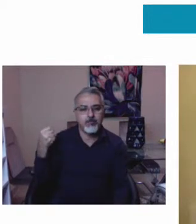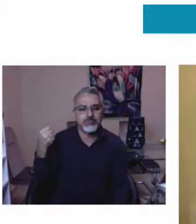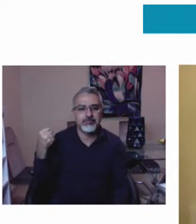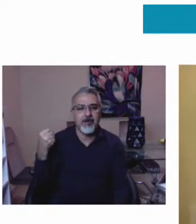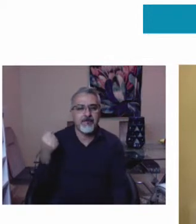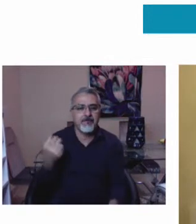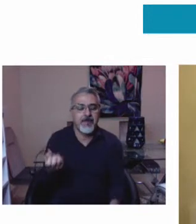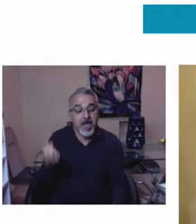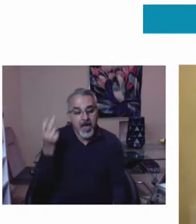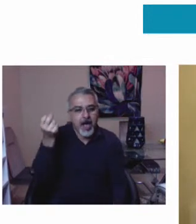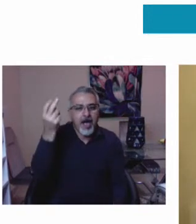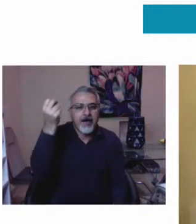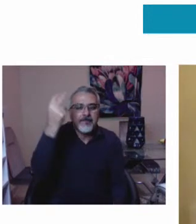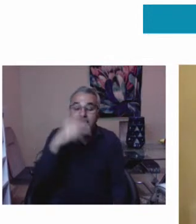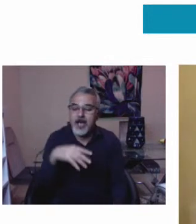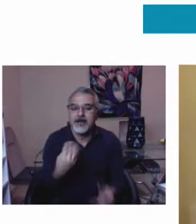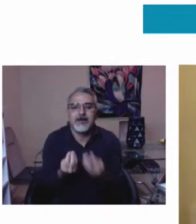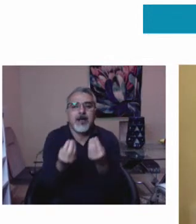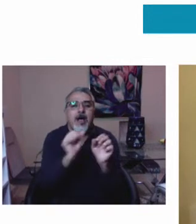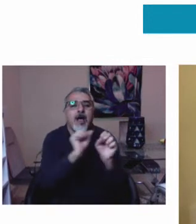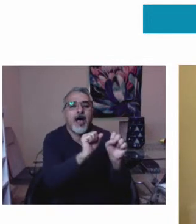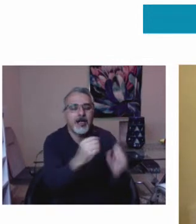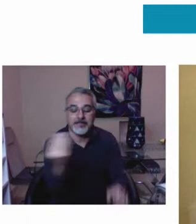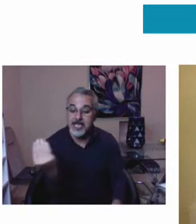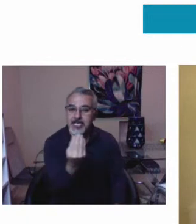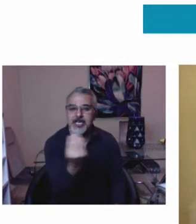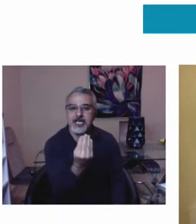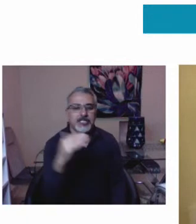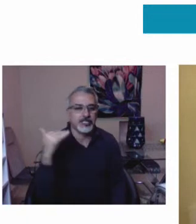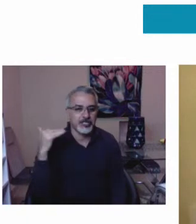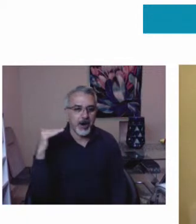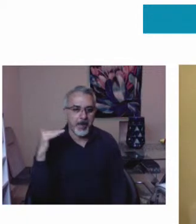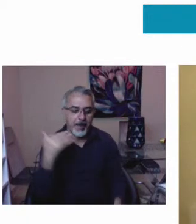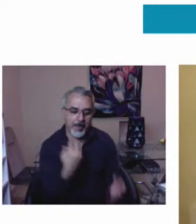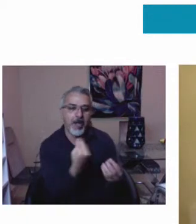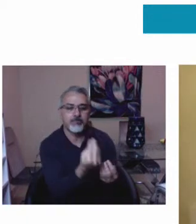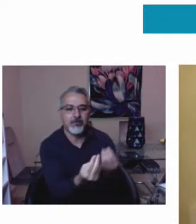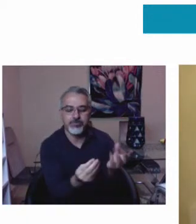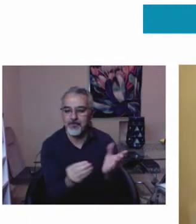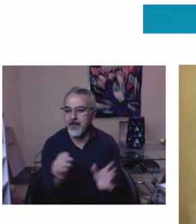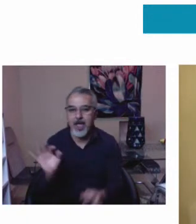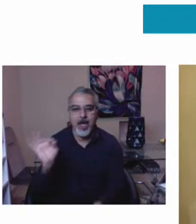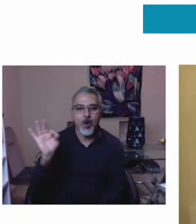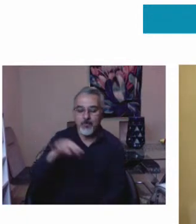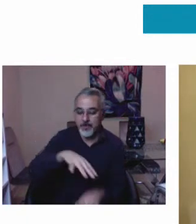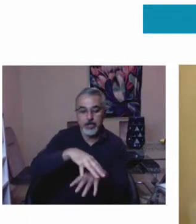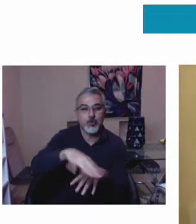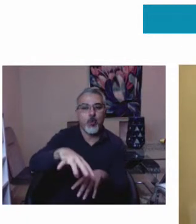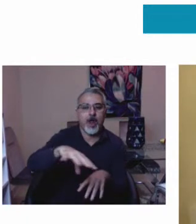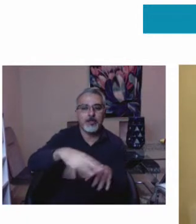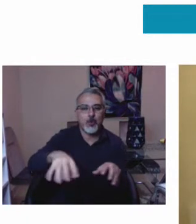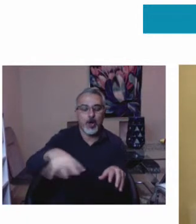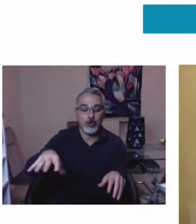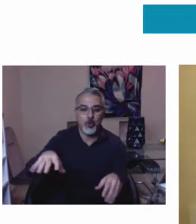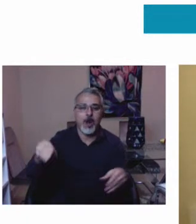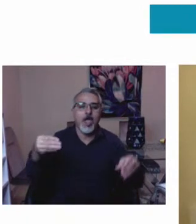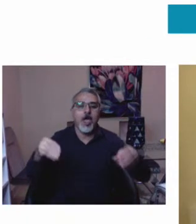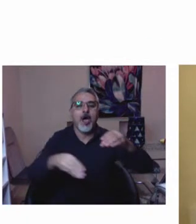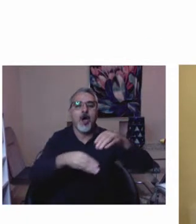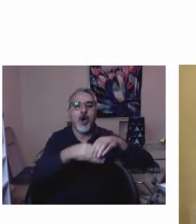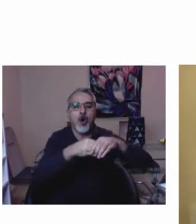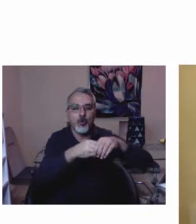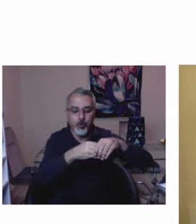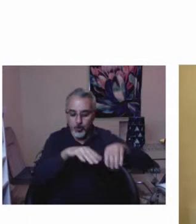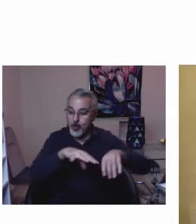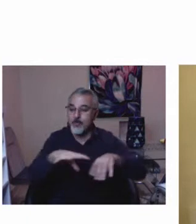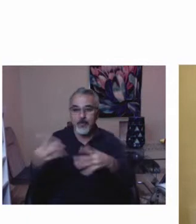also through member states who have internal reporting mechanisms for how they fund and what they fund when it comes to the YPS agenda. But